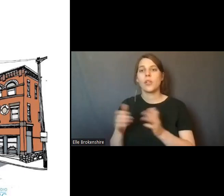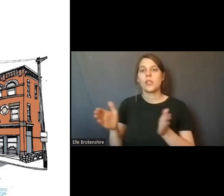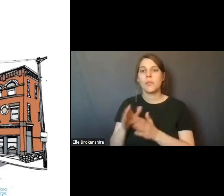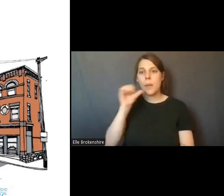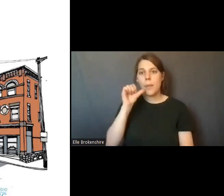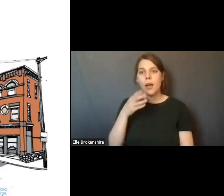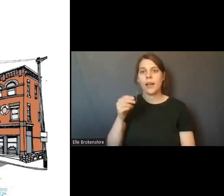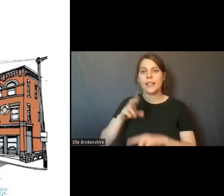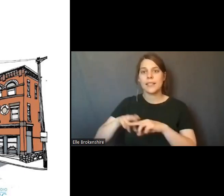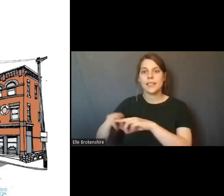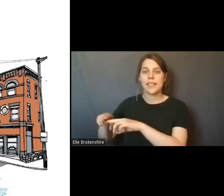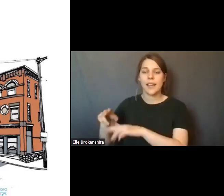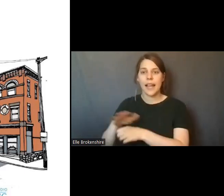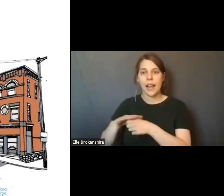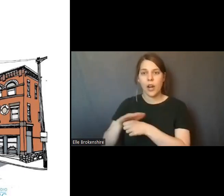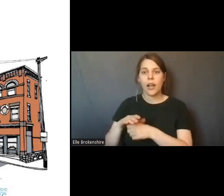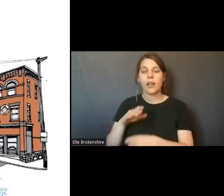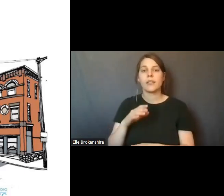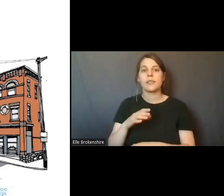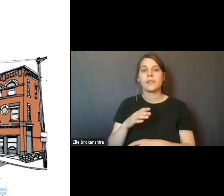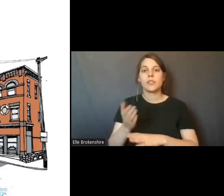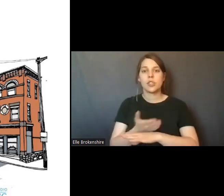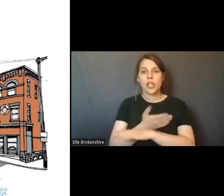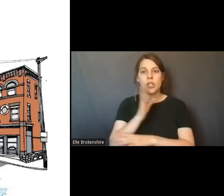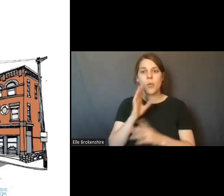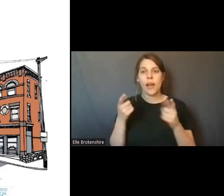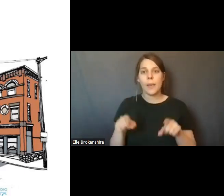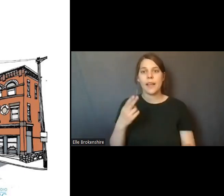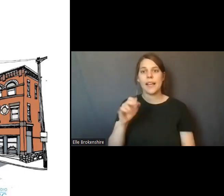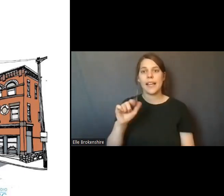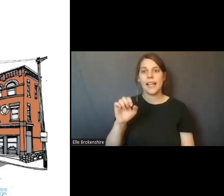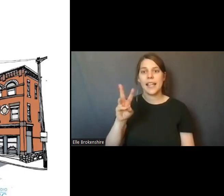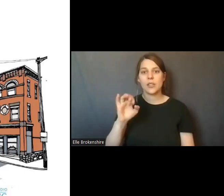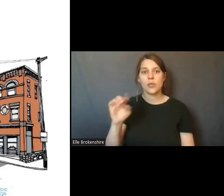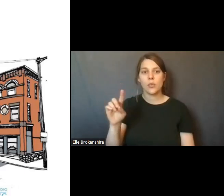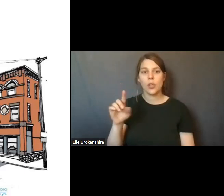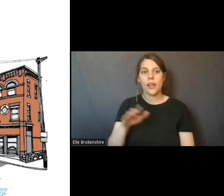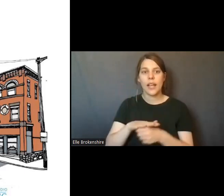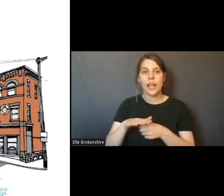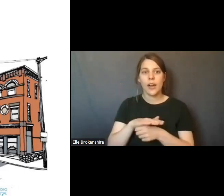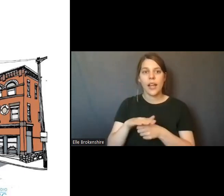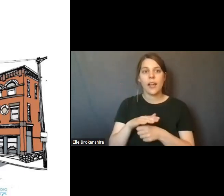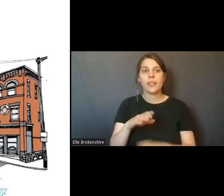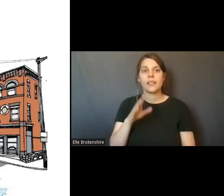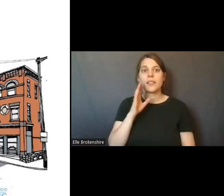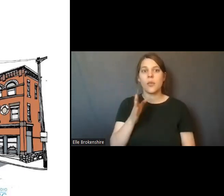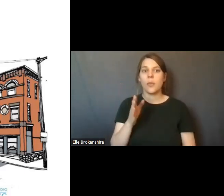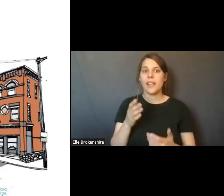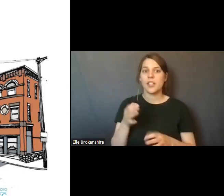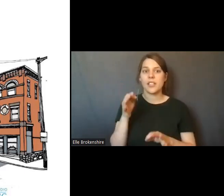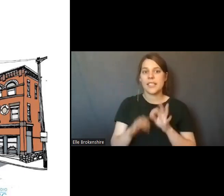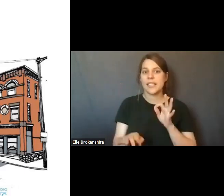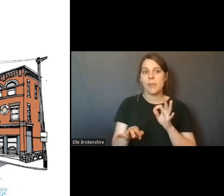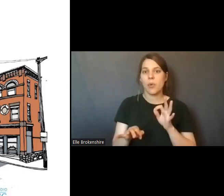take place in their Hazelwood site at Mill 19. Firehouse will act as a simple tap room, open during